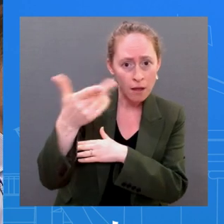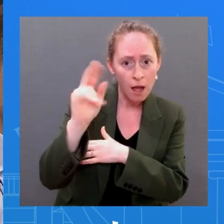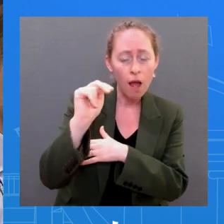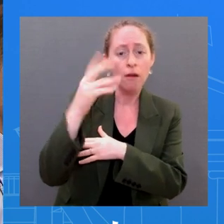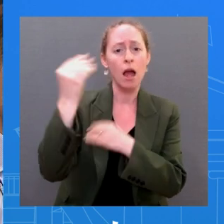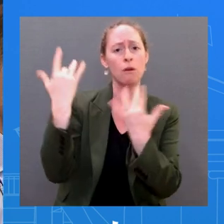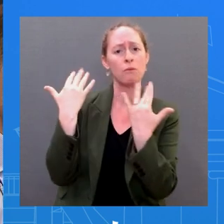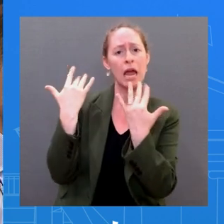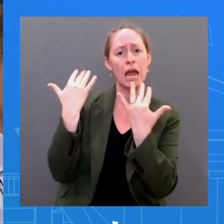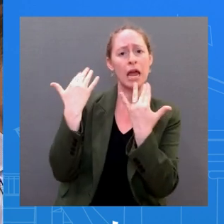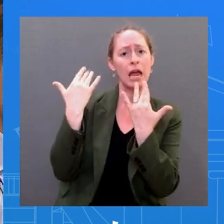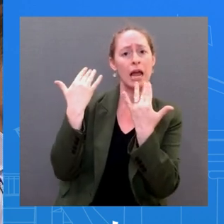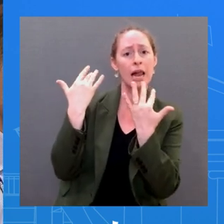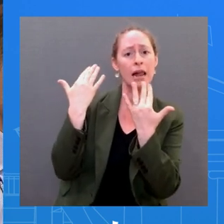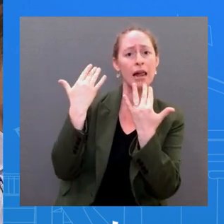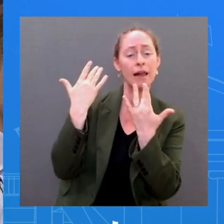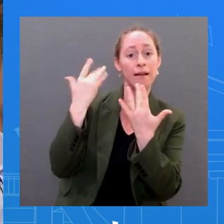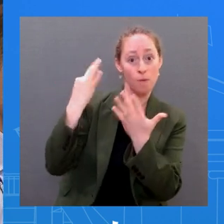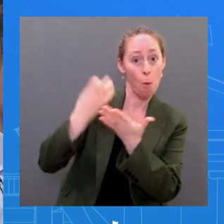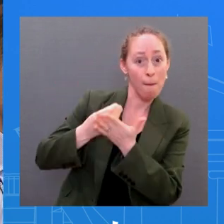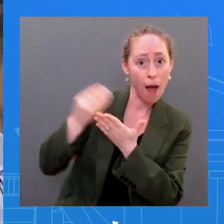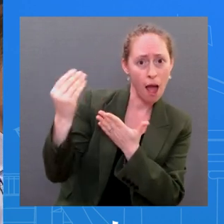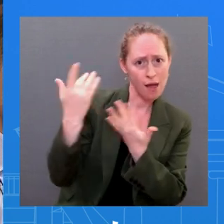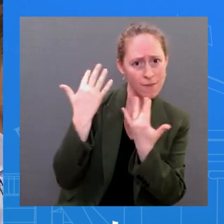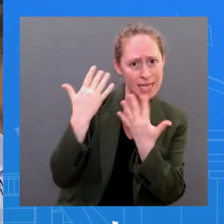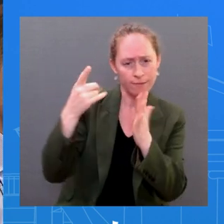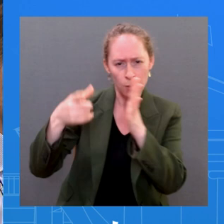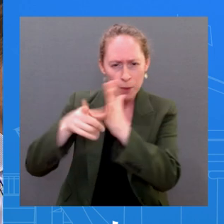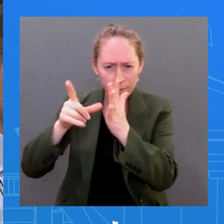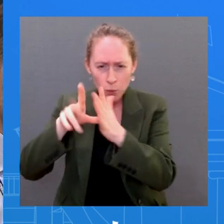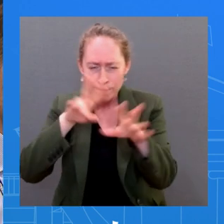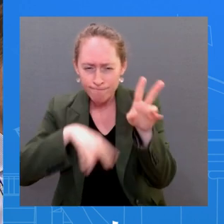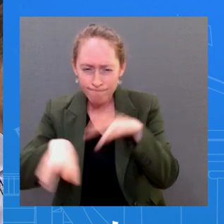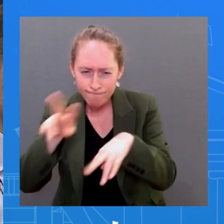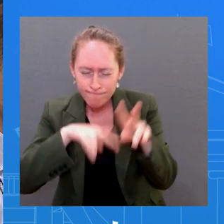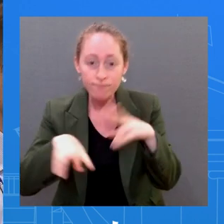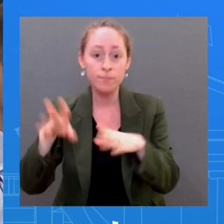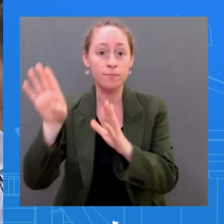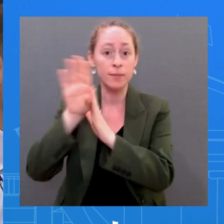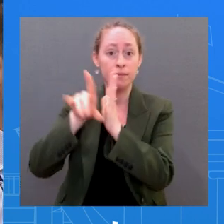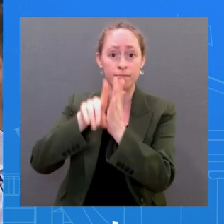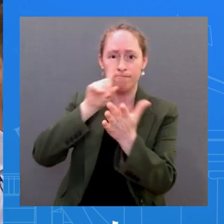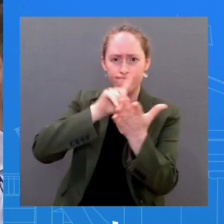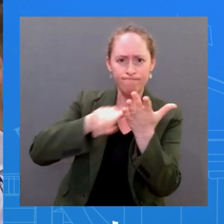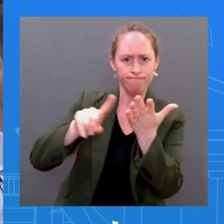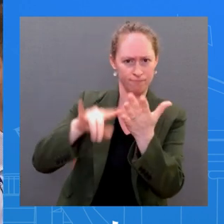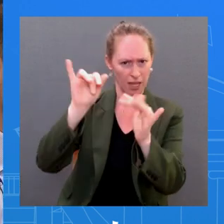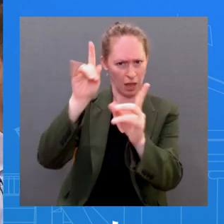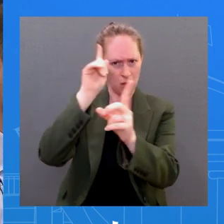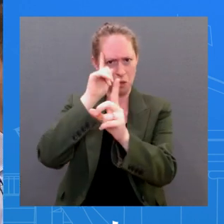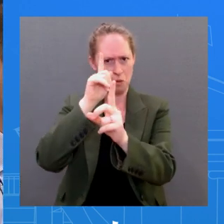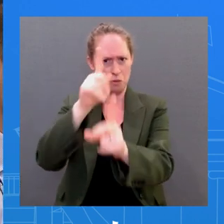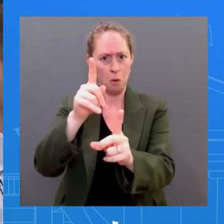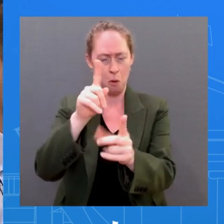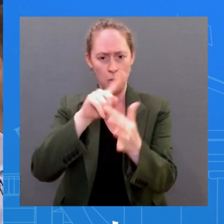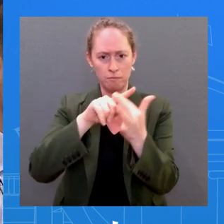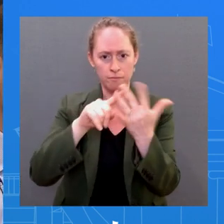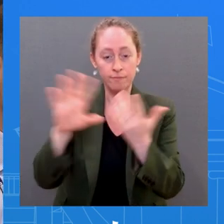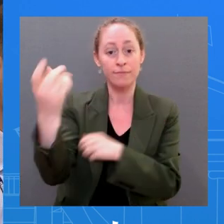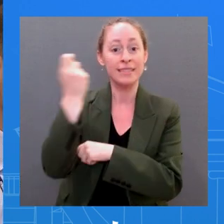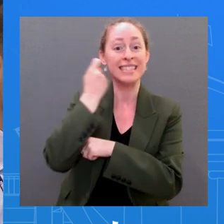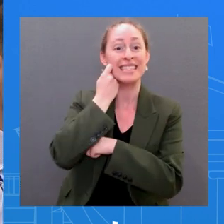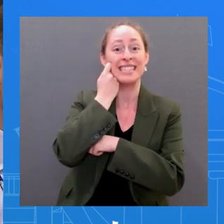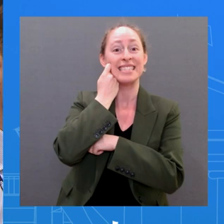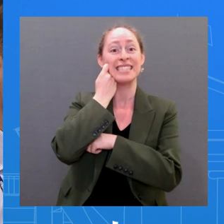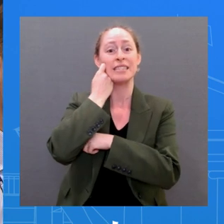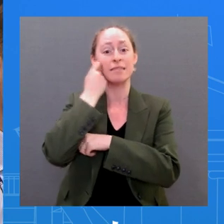and background checks. So my question is, you and the president have made very generalized comments lately about doing something. Why won't he demand